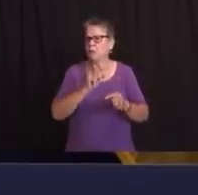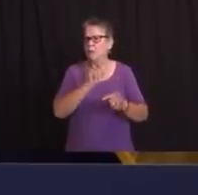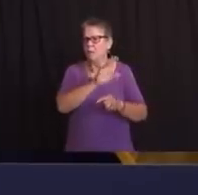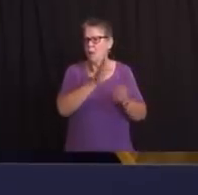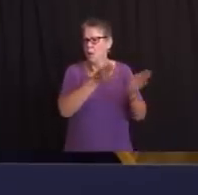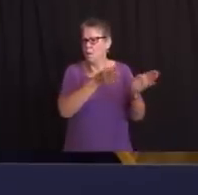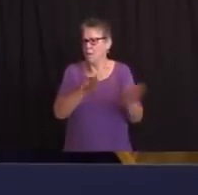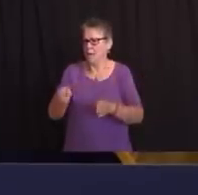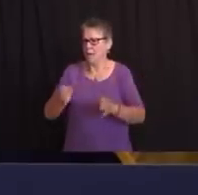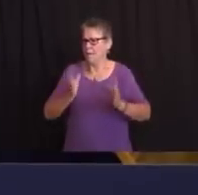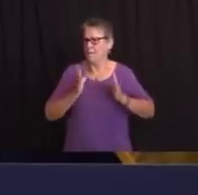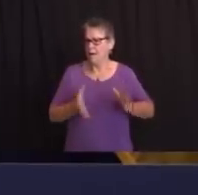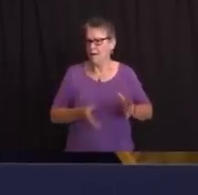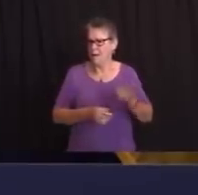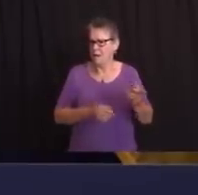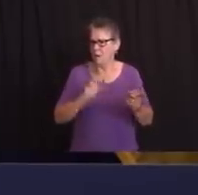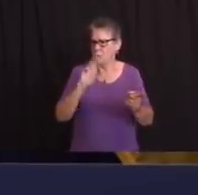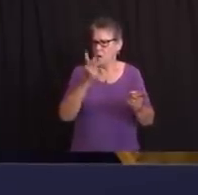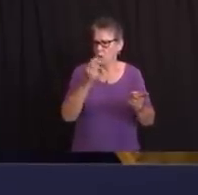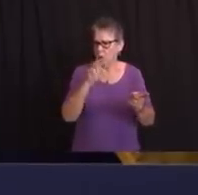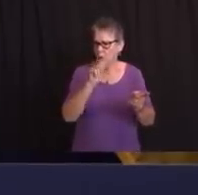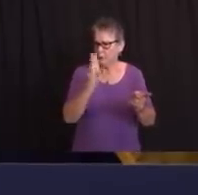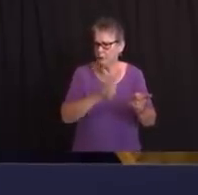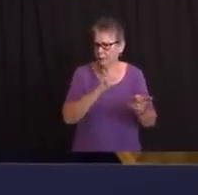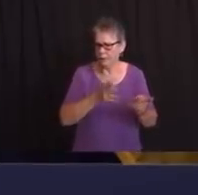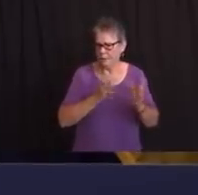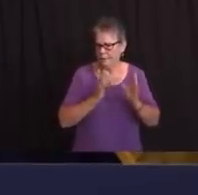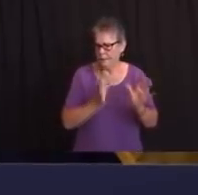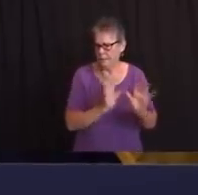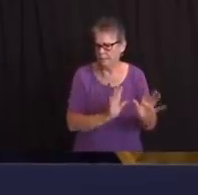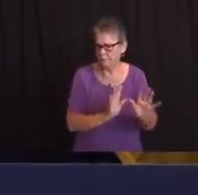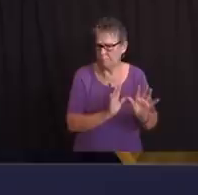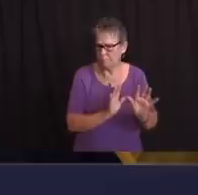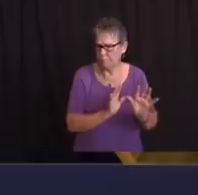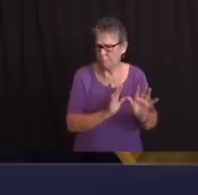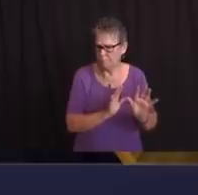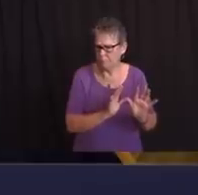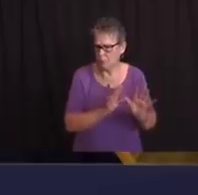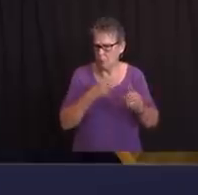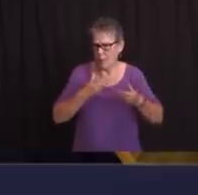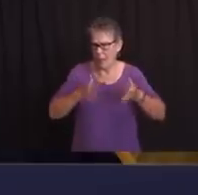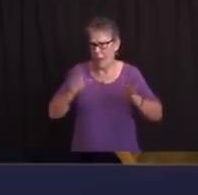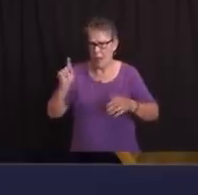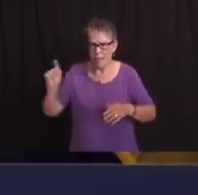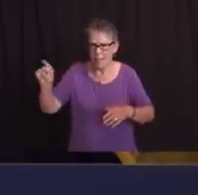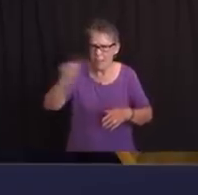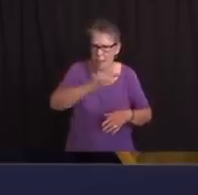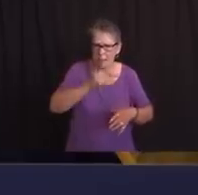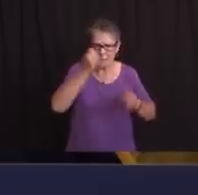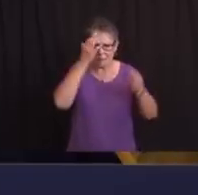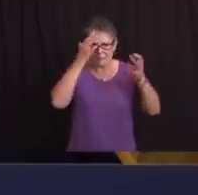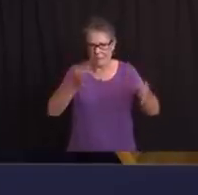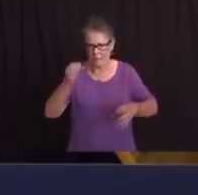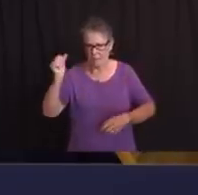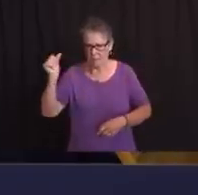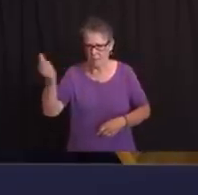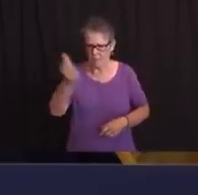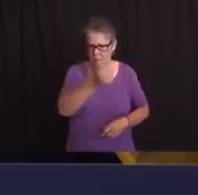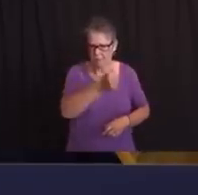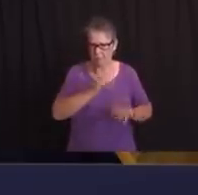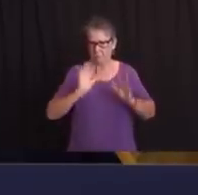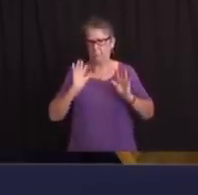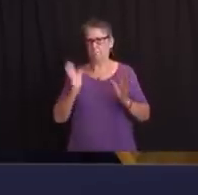But that is certainly an option. But at the moment that we've allowed each of them to make their own call. And